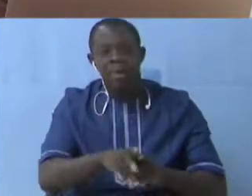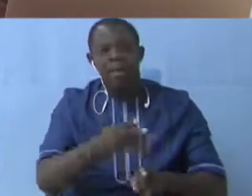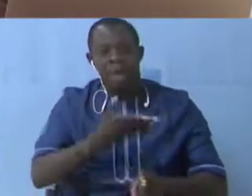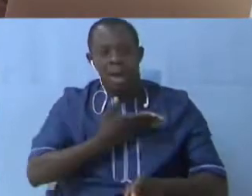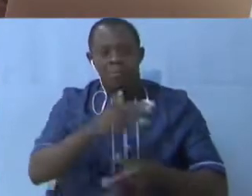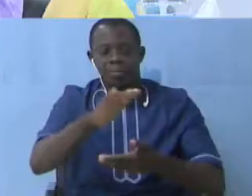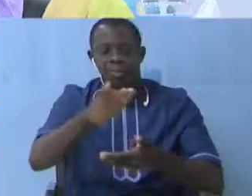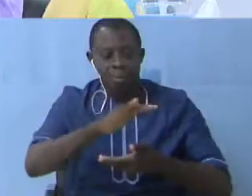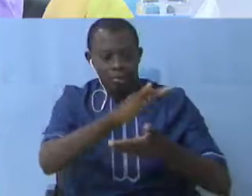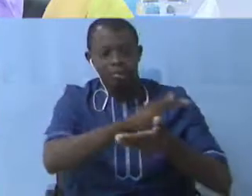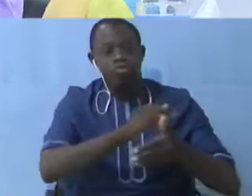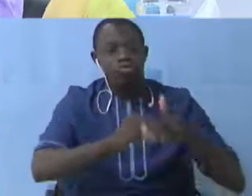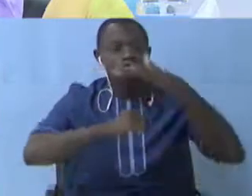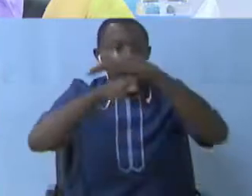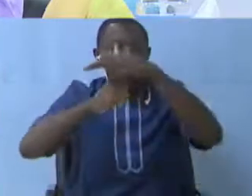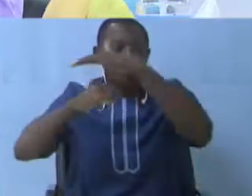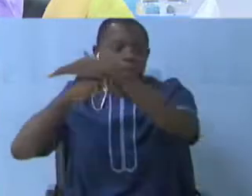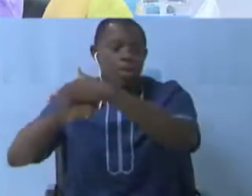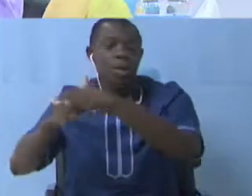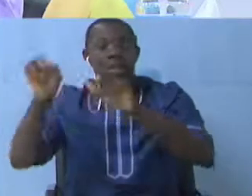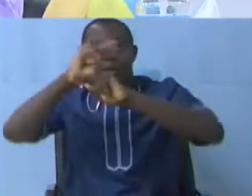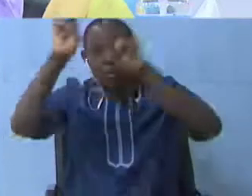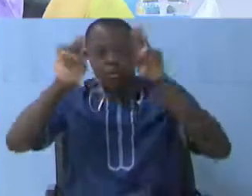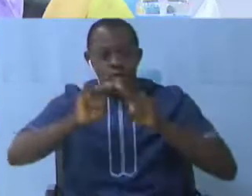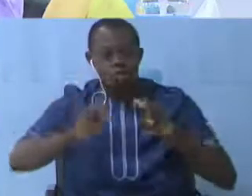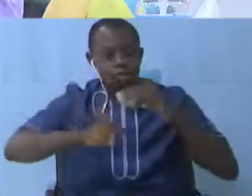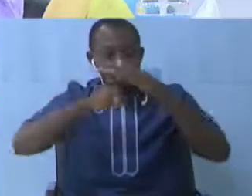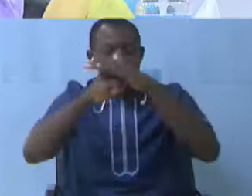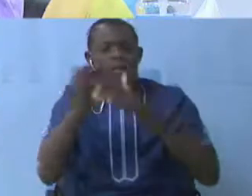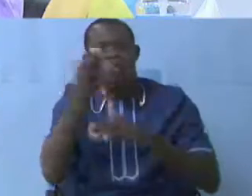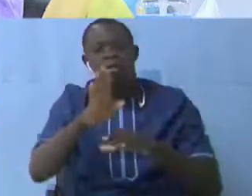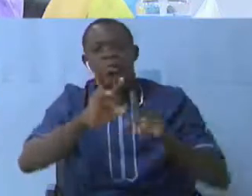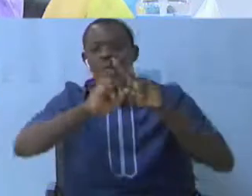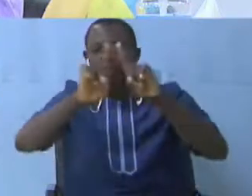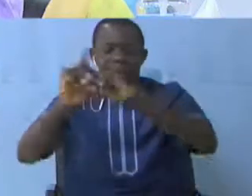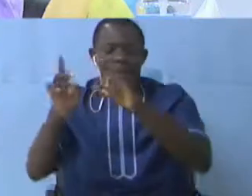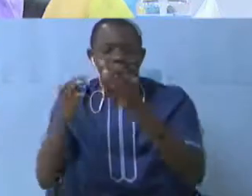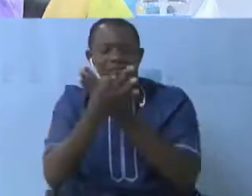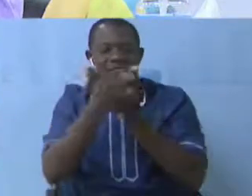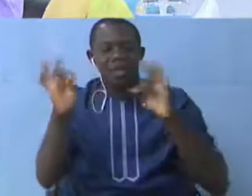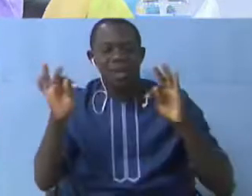a lot of support, international support from the different free expression organizations.